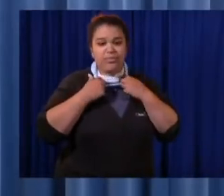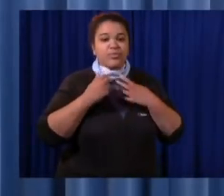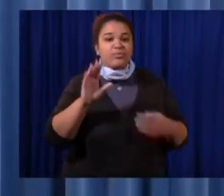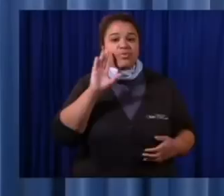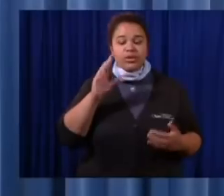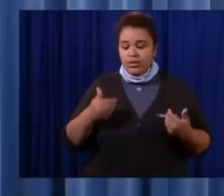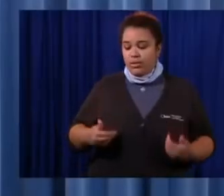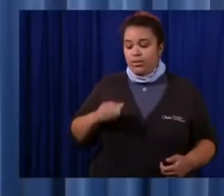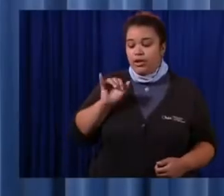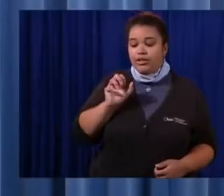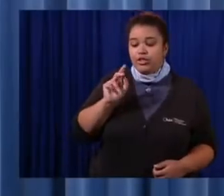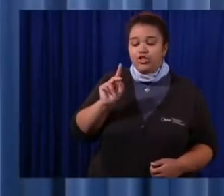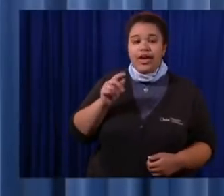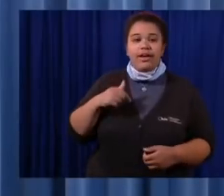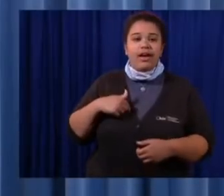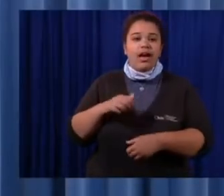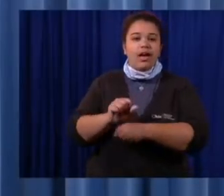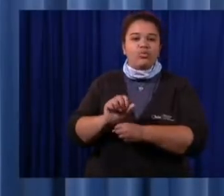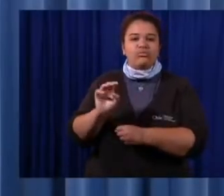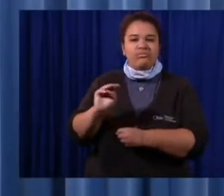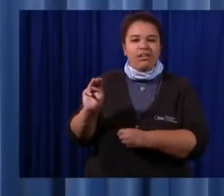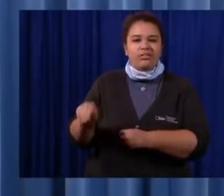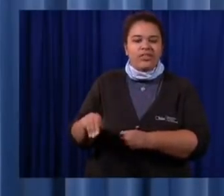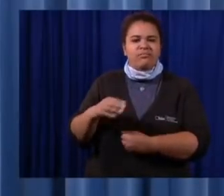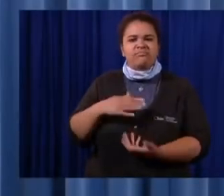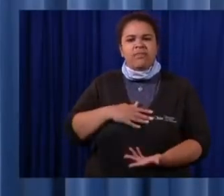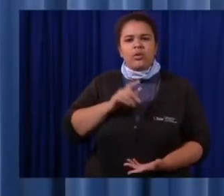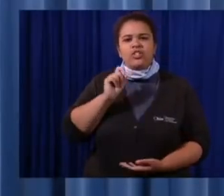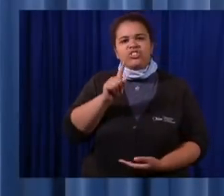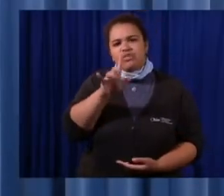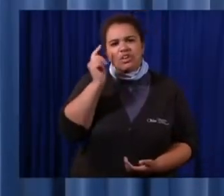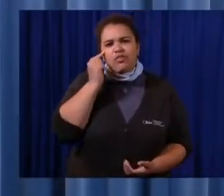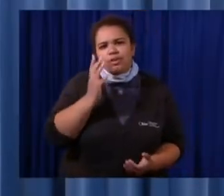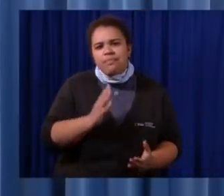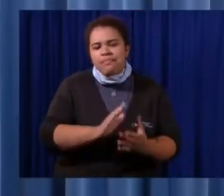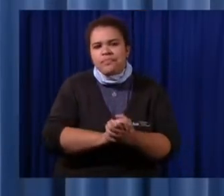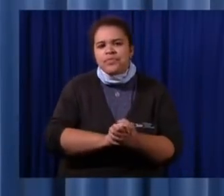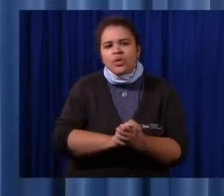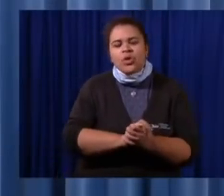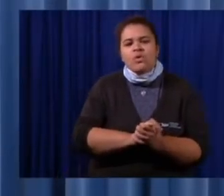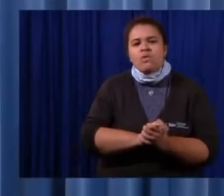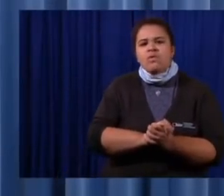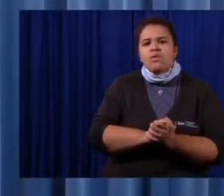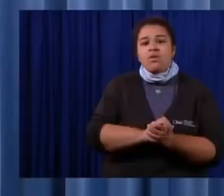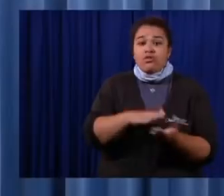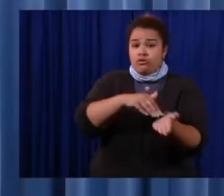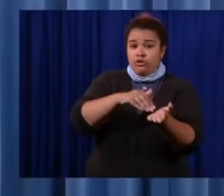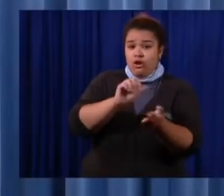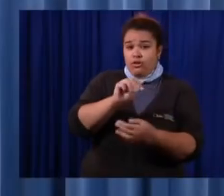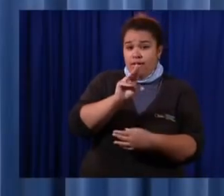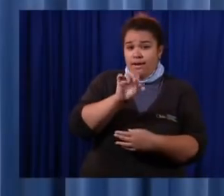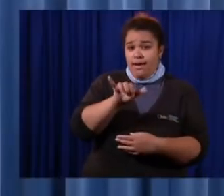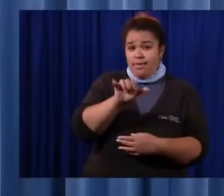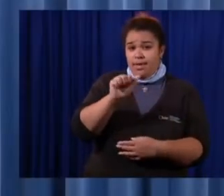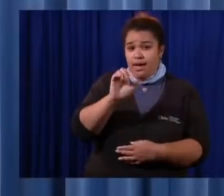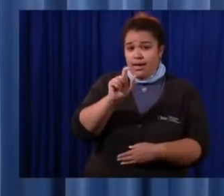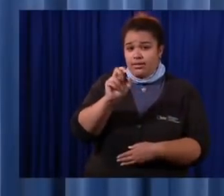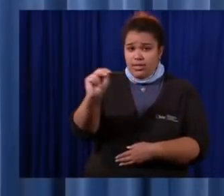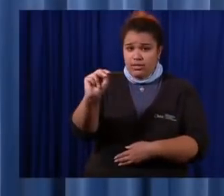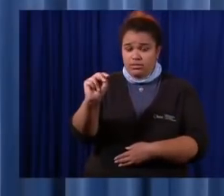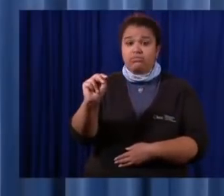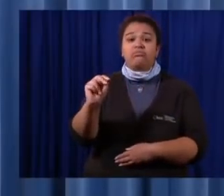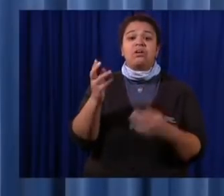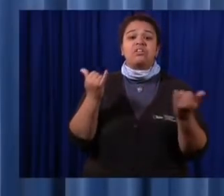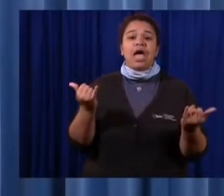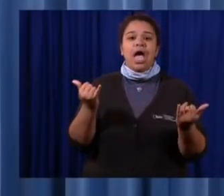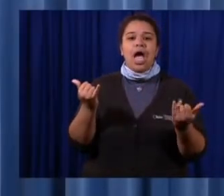Jack Windsor, WMFD TV in Mansfield. My question is for the governor. Governor, Dr. Amy Acton is now in a new role as Chief